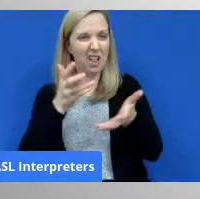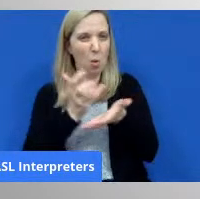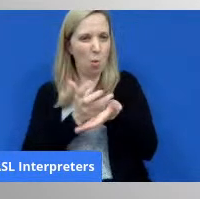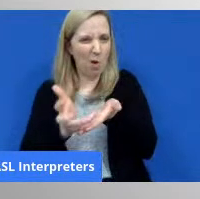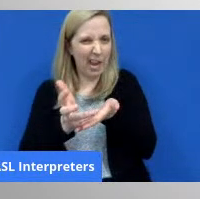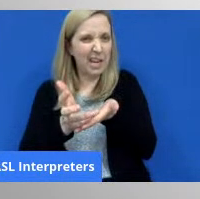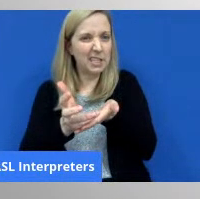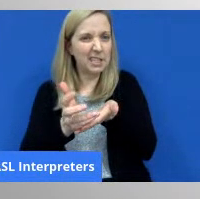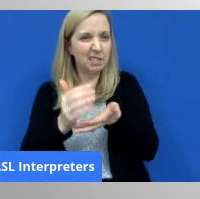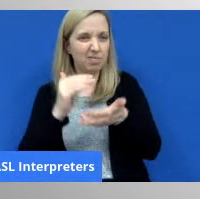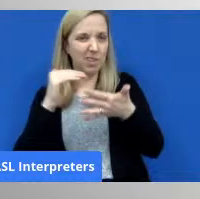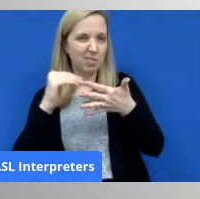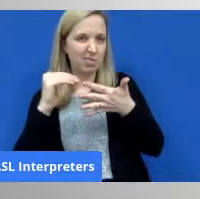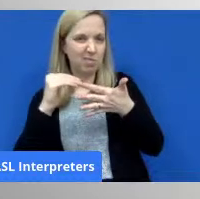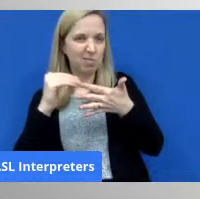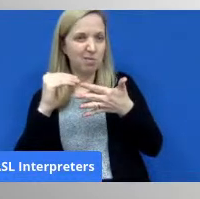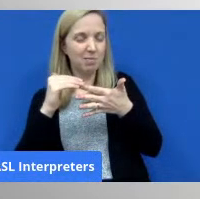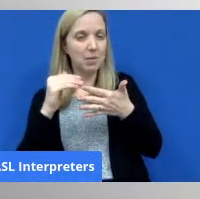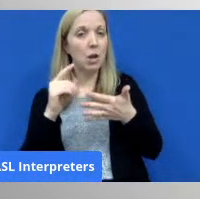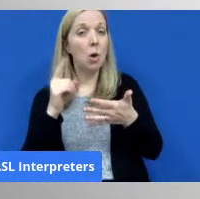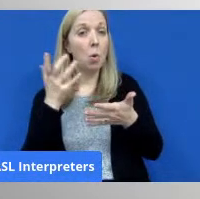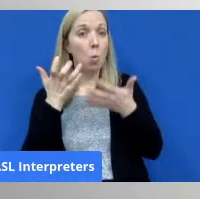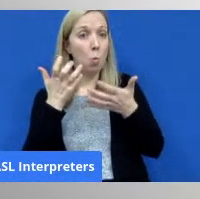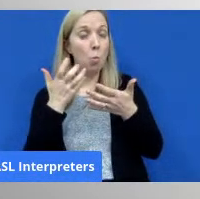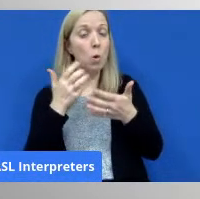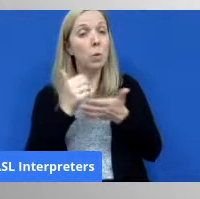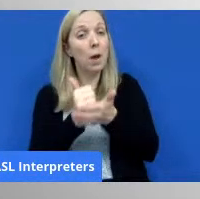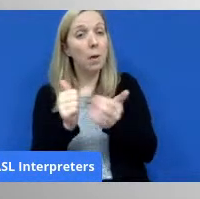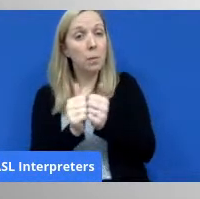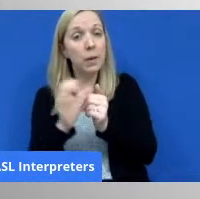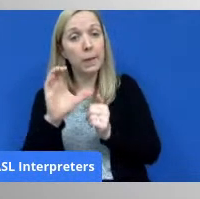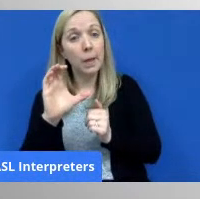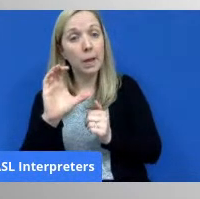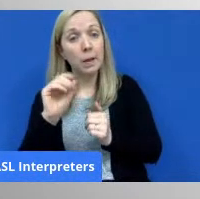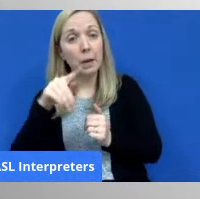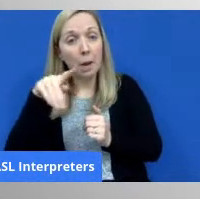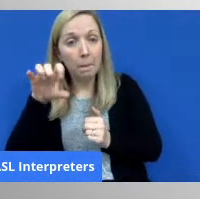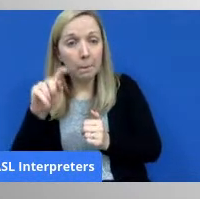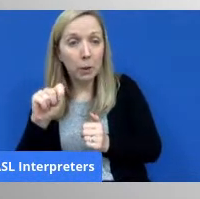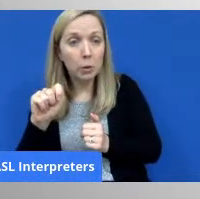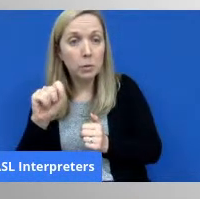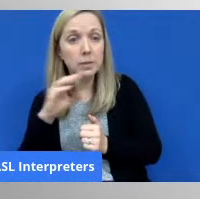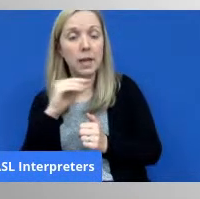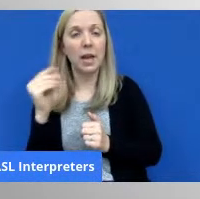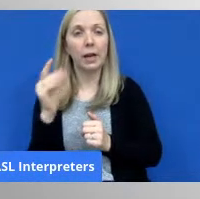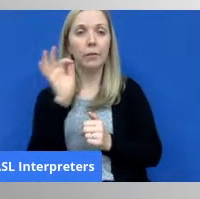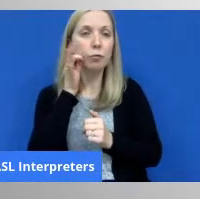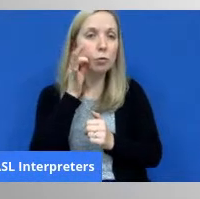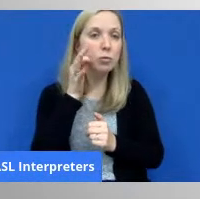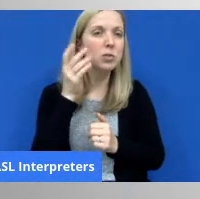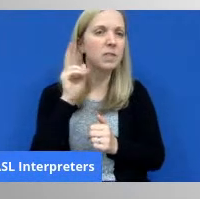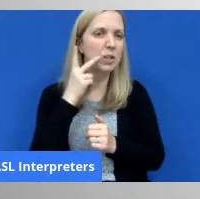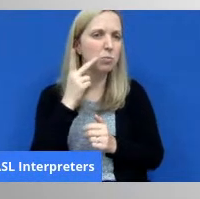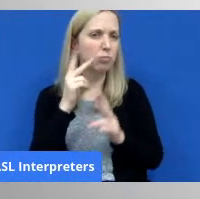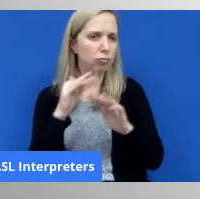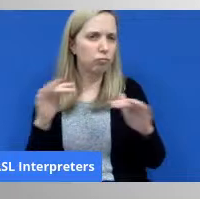some waste to composting, as well as reuse of things like fruits in the family and consumer